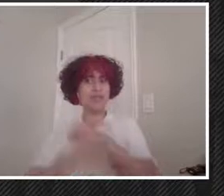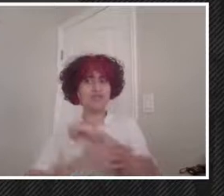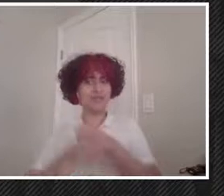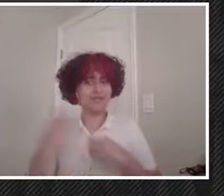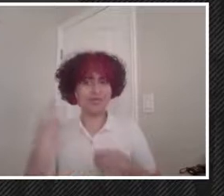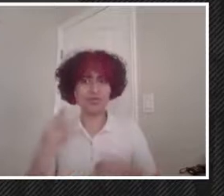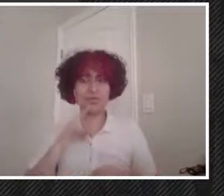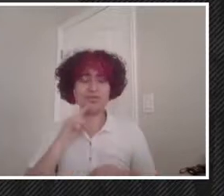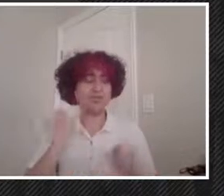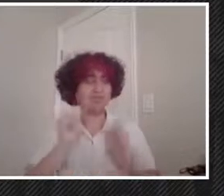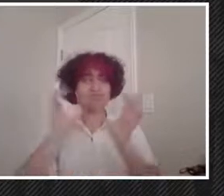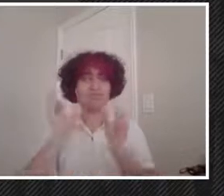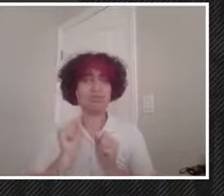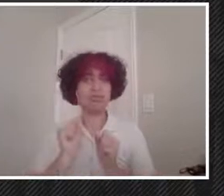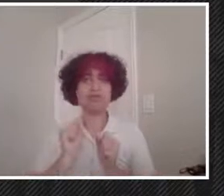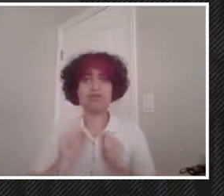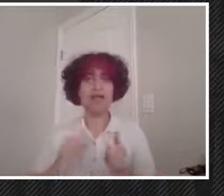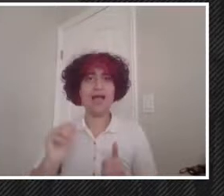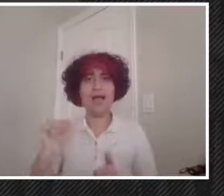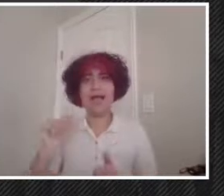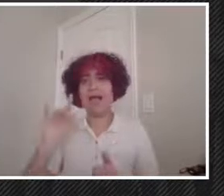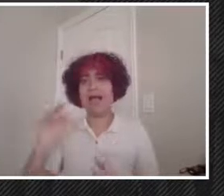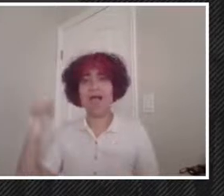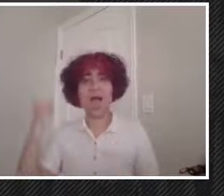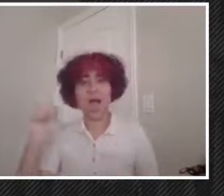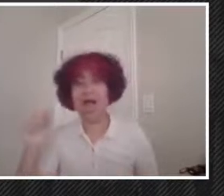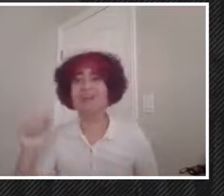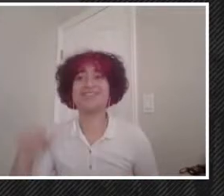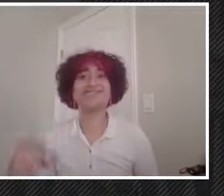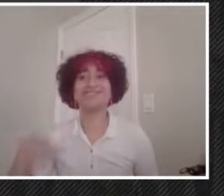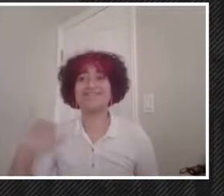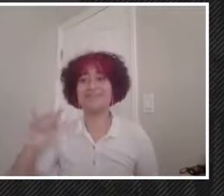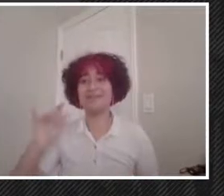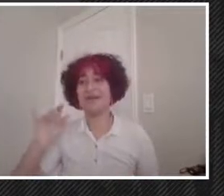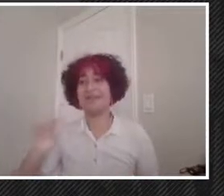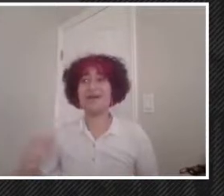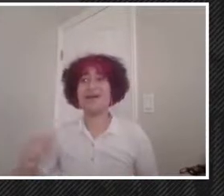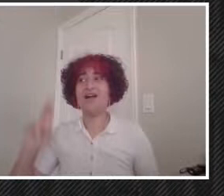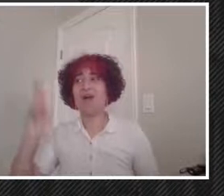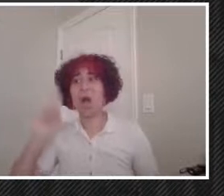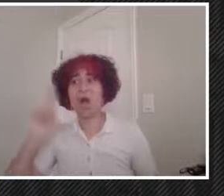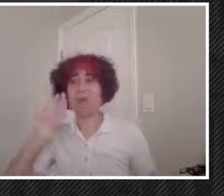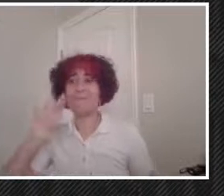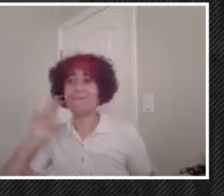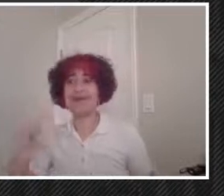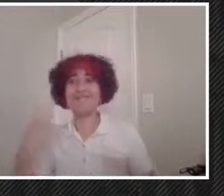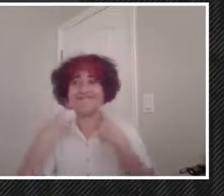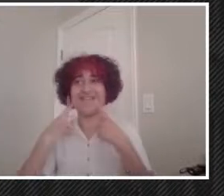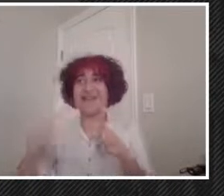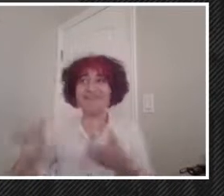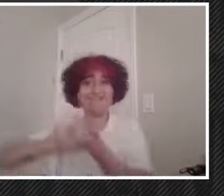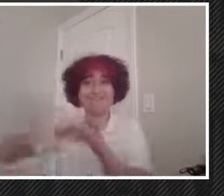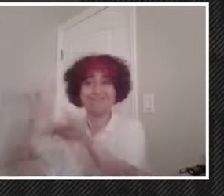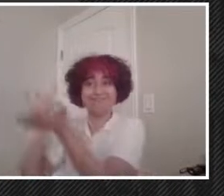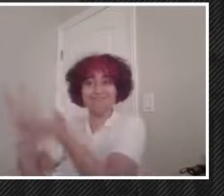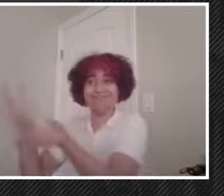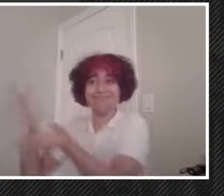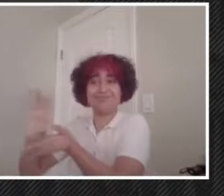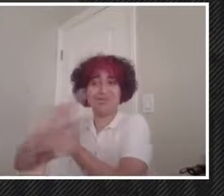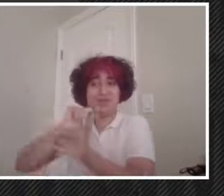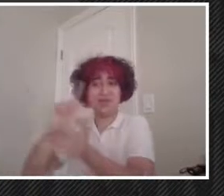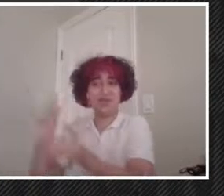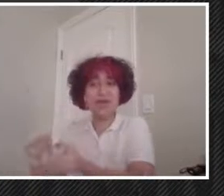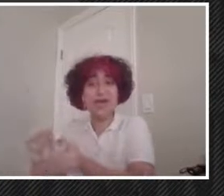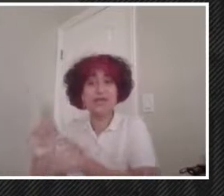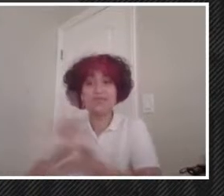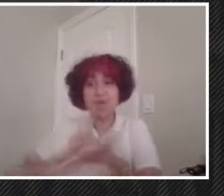Uncle Ben and Aunt Jemima finally got their retirement papers. They got their walking papers in 2020. Companies and colleges are being called